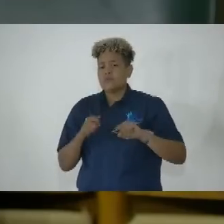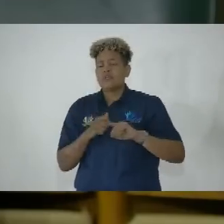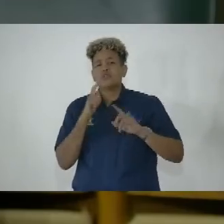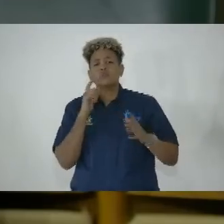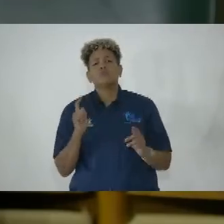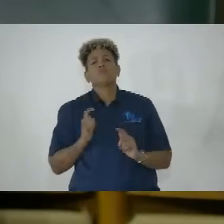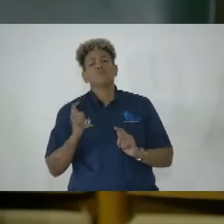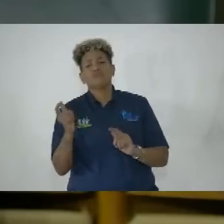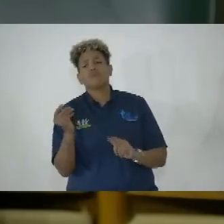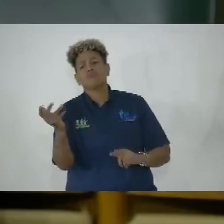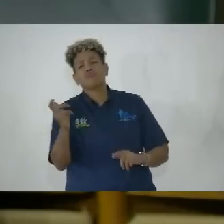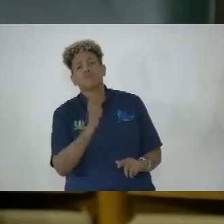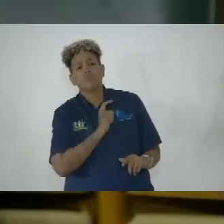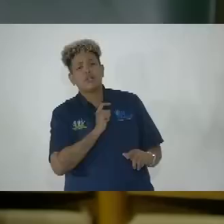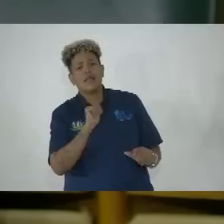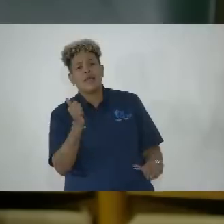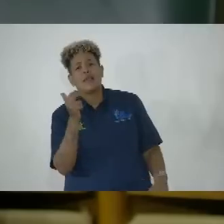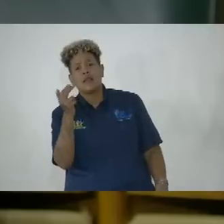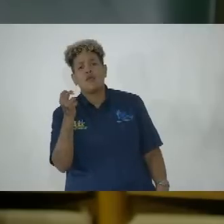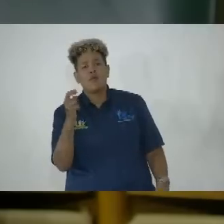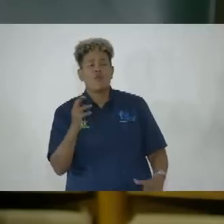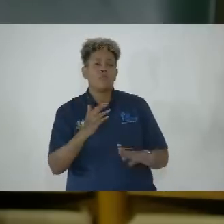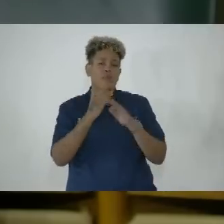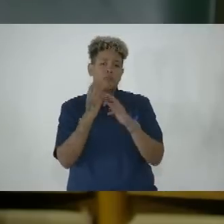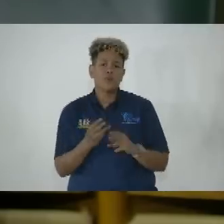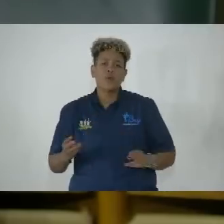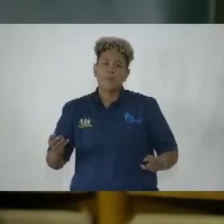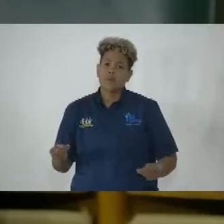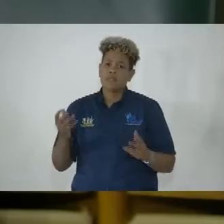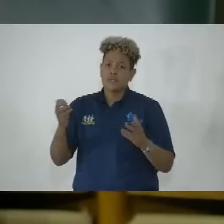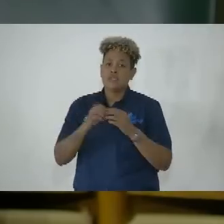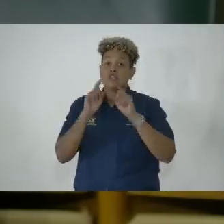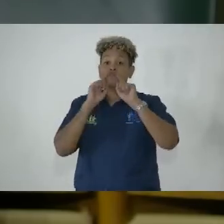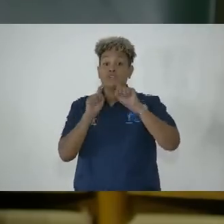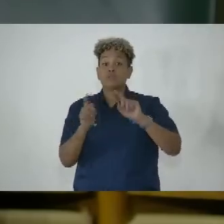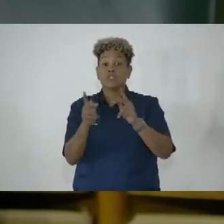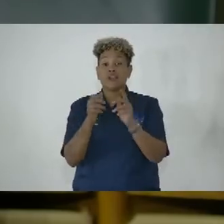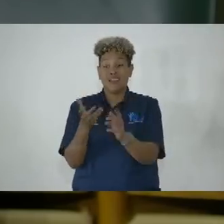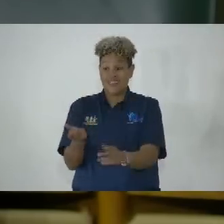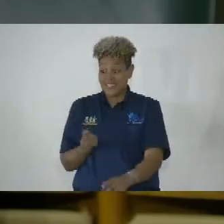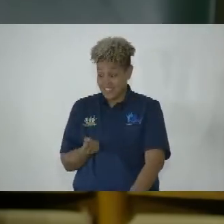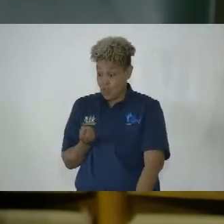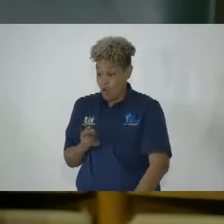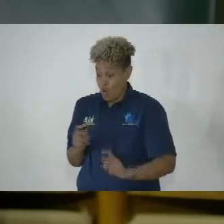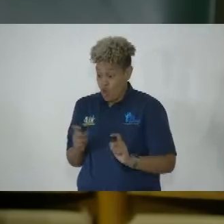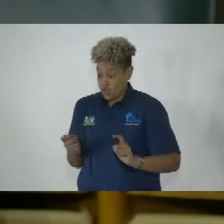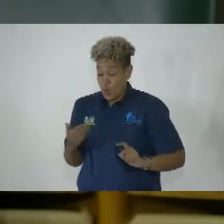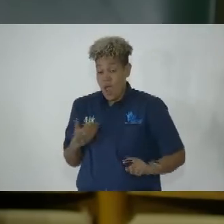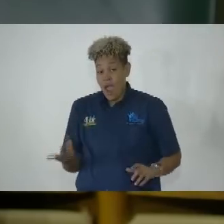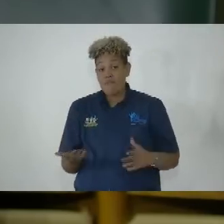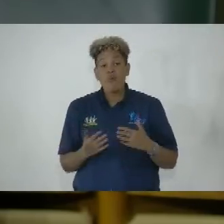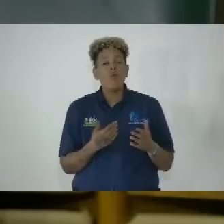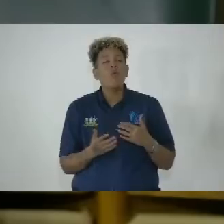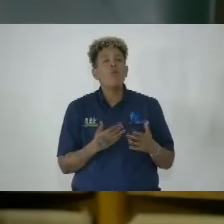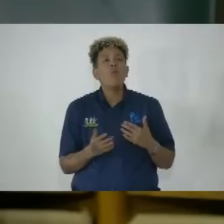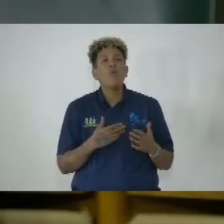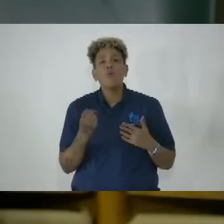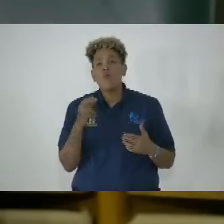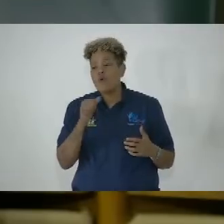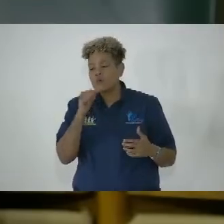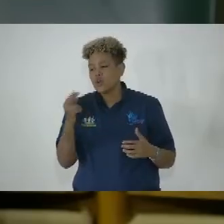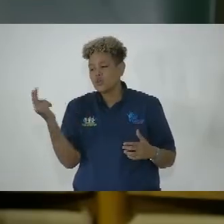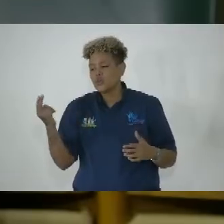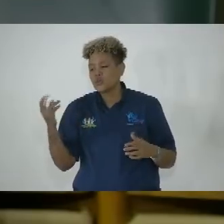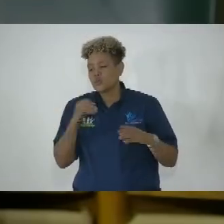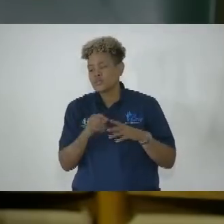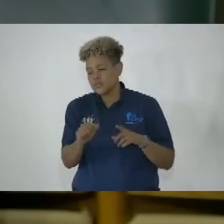to the police any gun or prohibited weapon in the respondent's possession or control, whether or not it has been used in